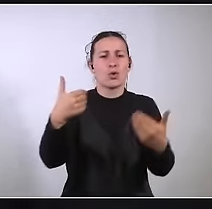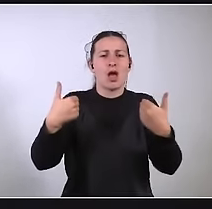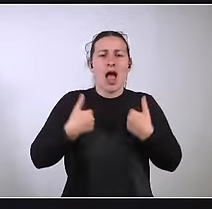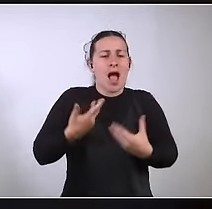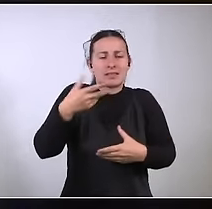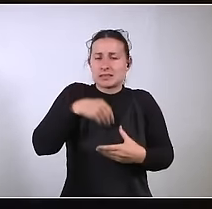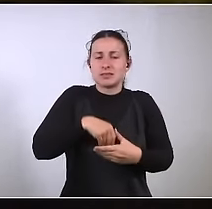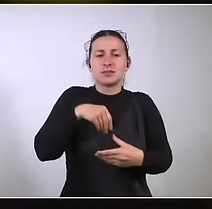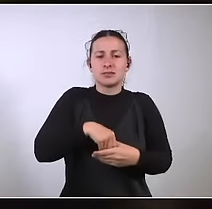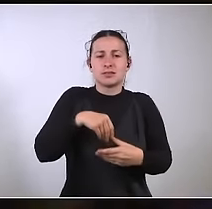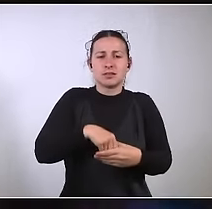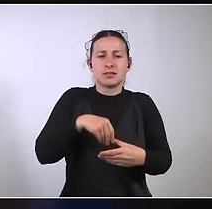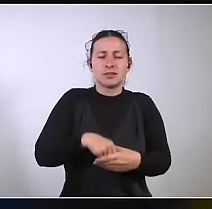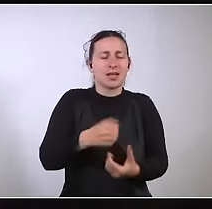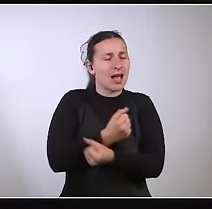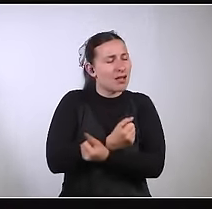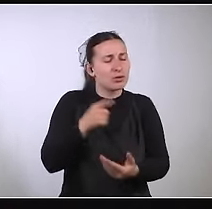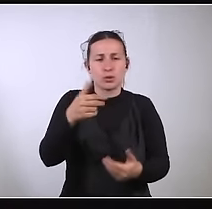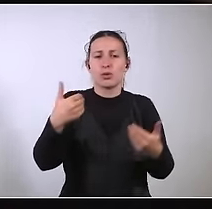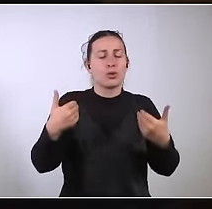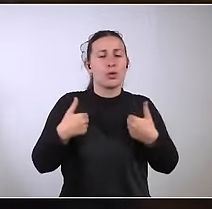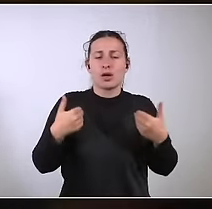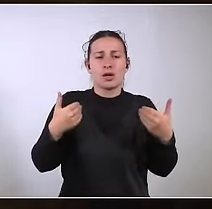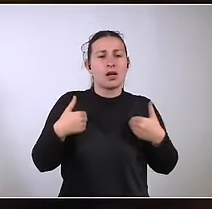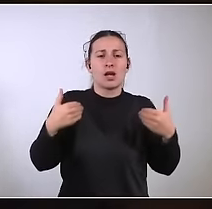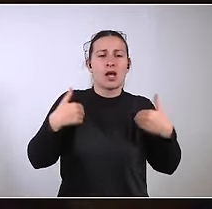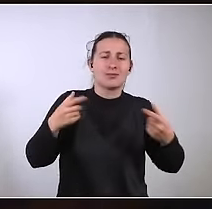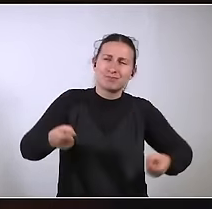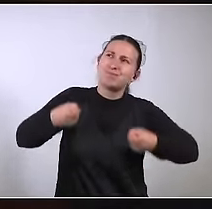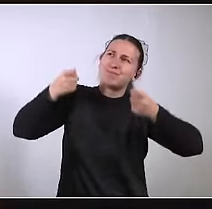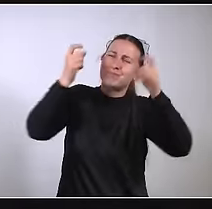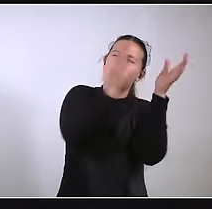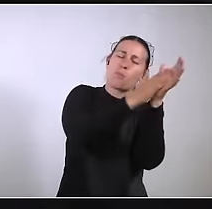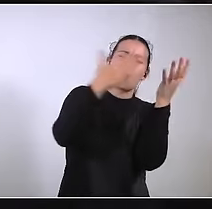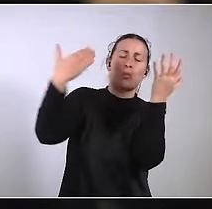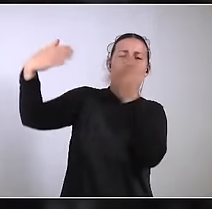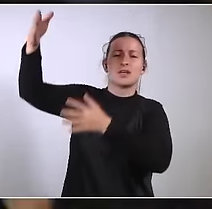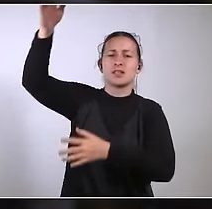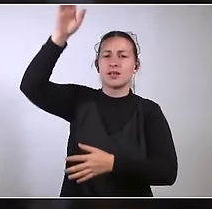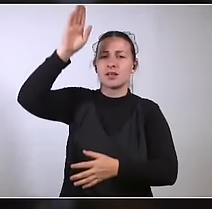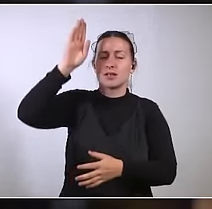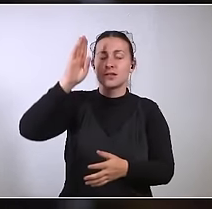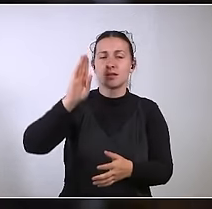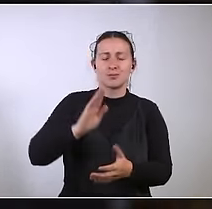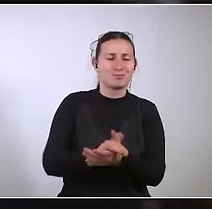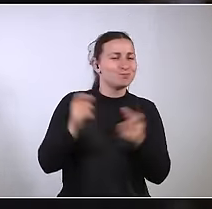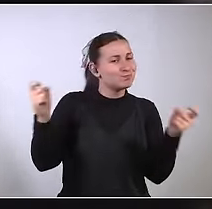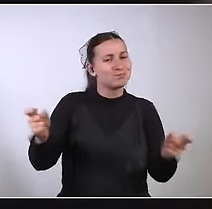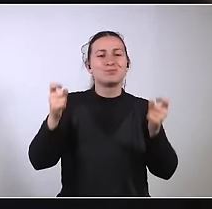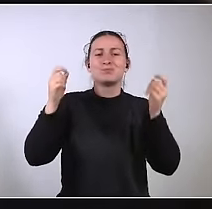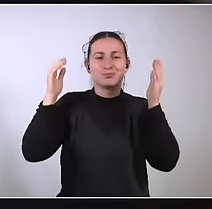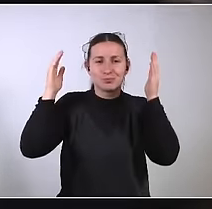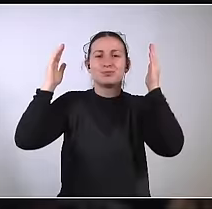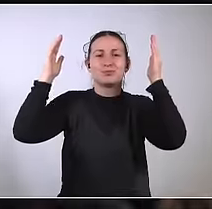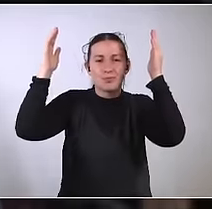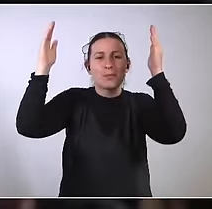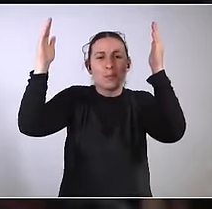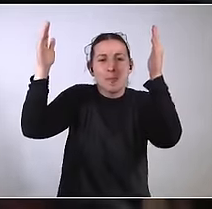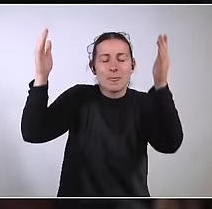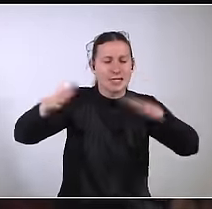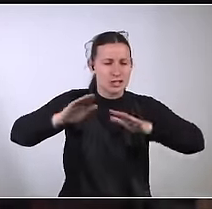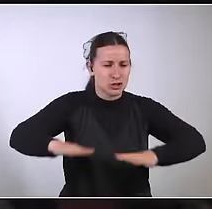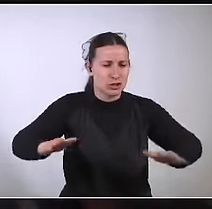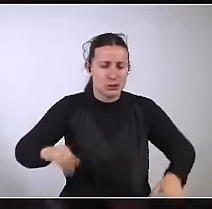within you, if you can muster up that praise unto God. Ah, hallelujah. Like the children